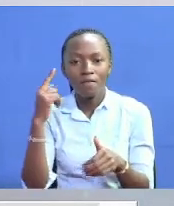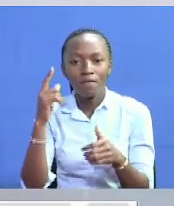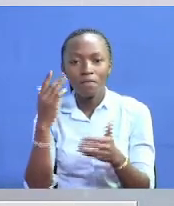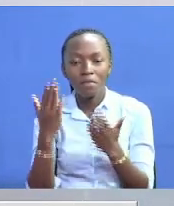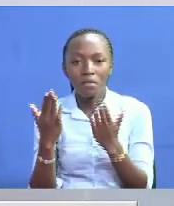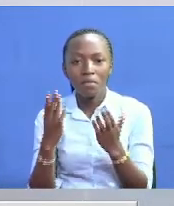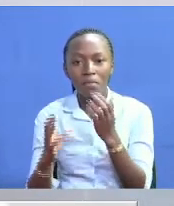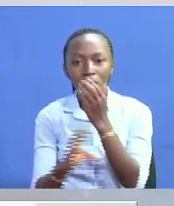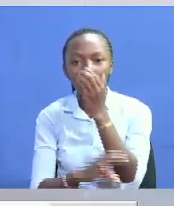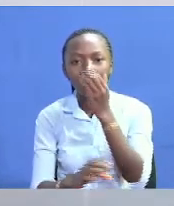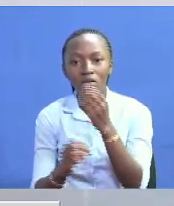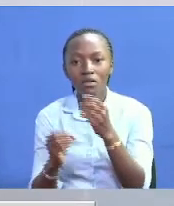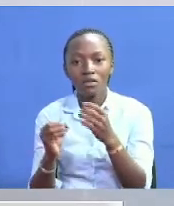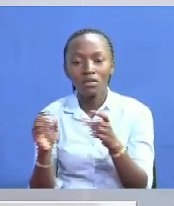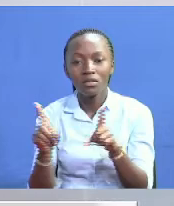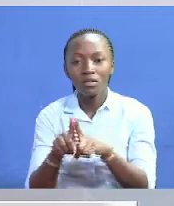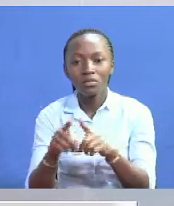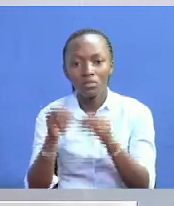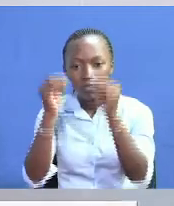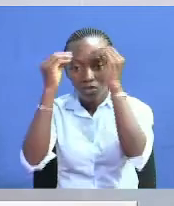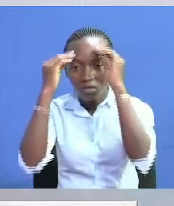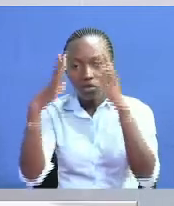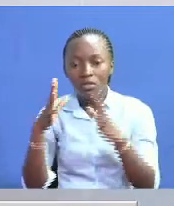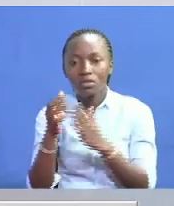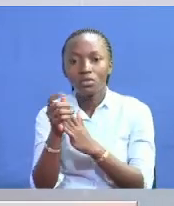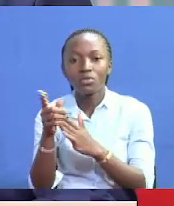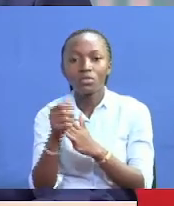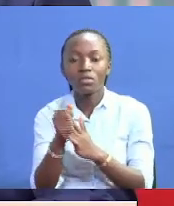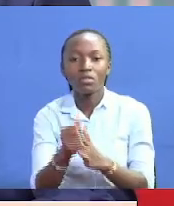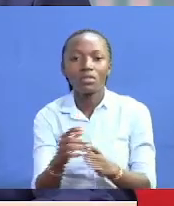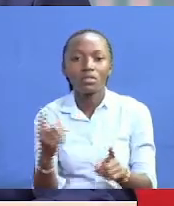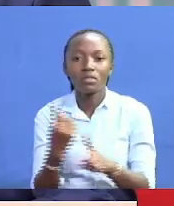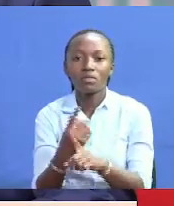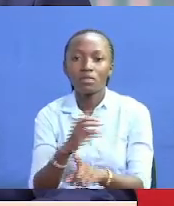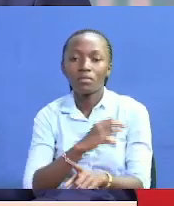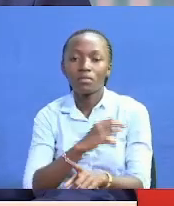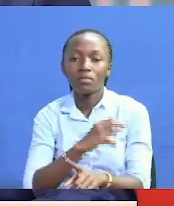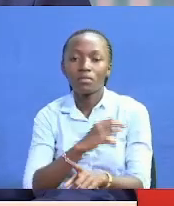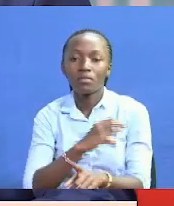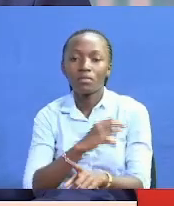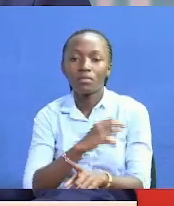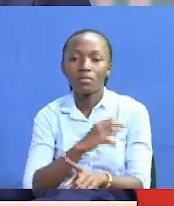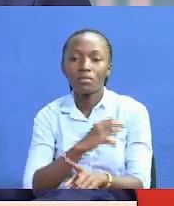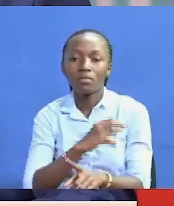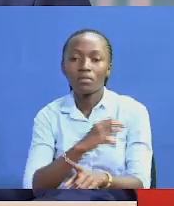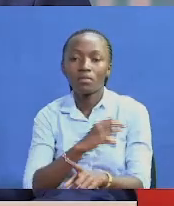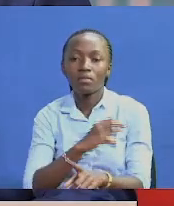for the students that you will be leading in different capacities. Thank you so much, gentlemen, for coming.